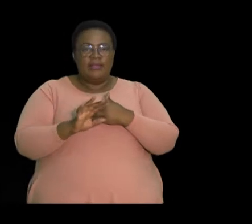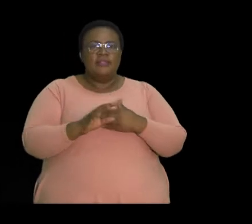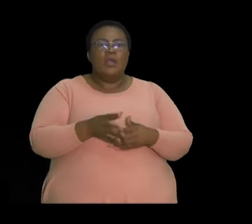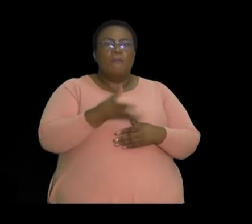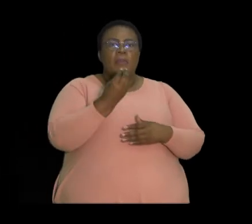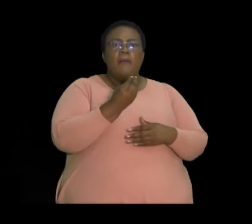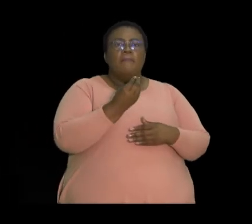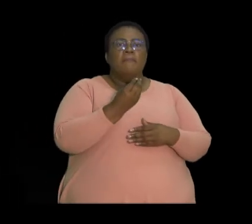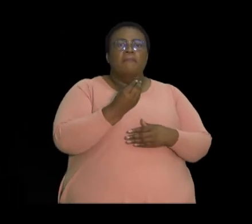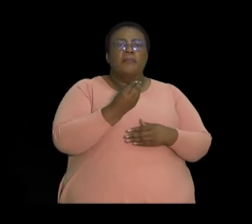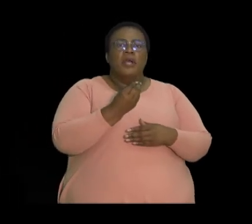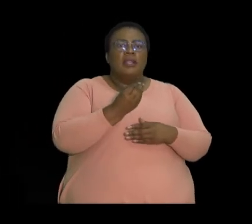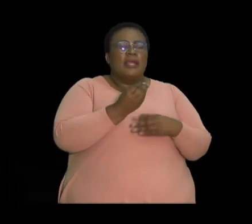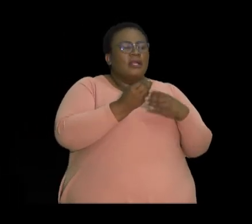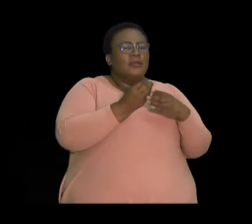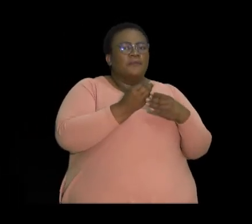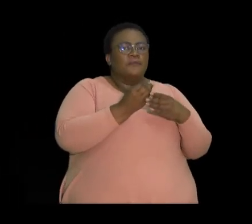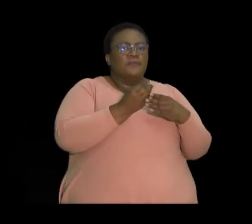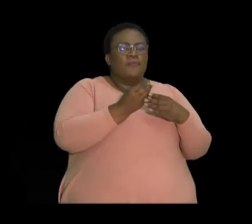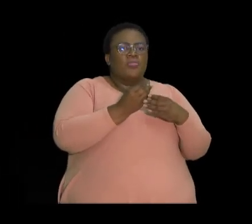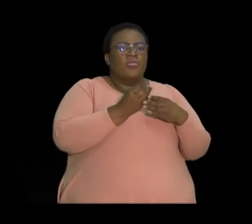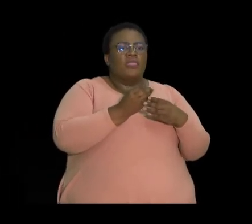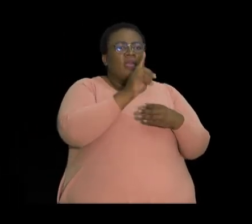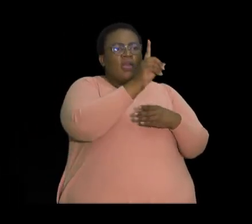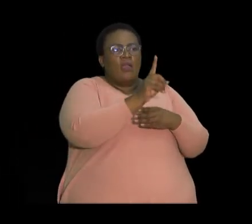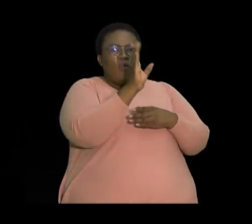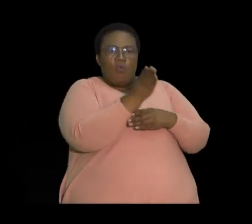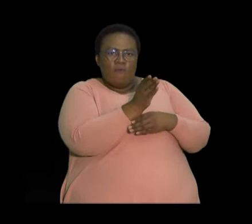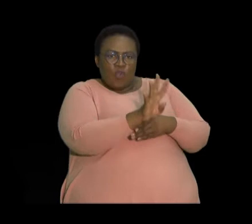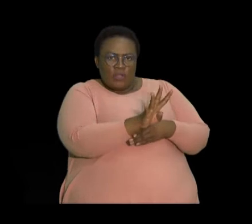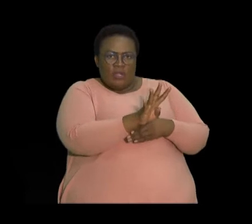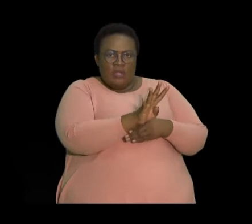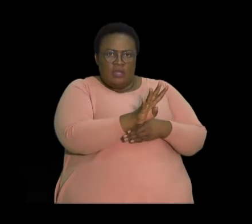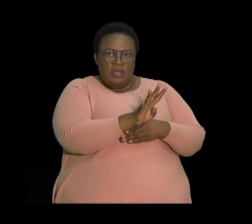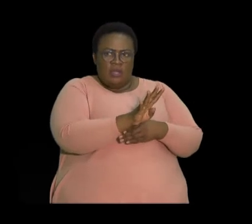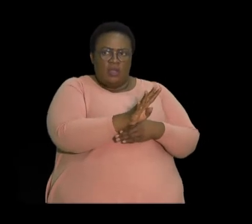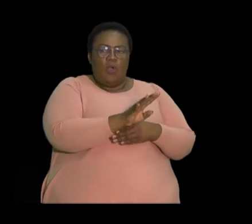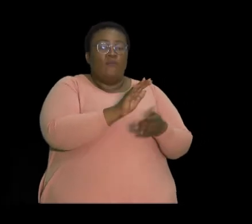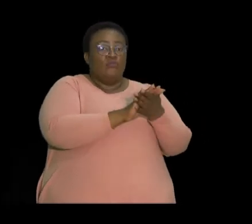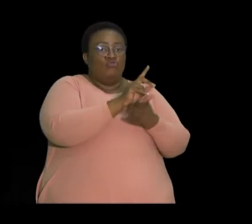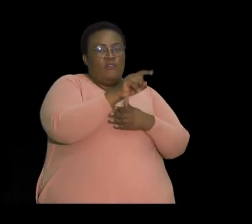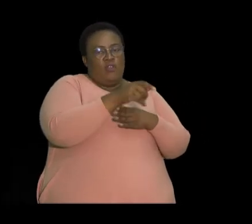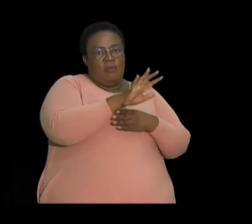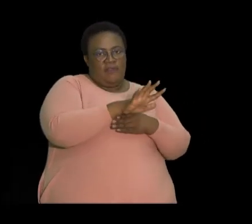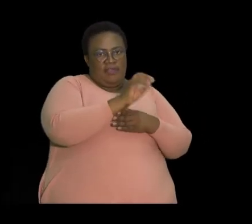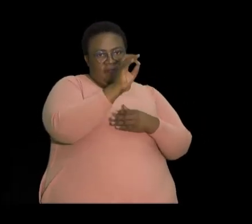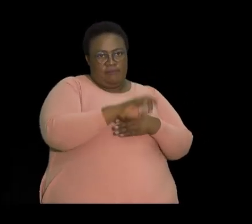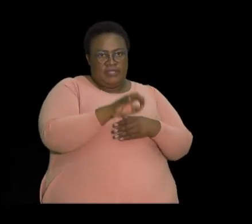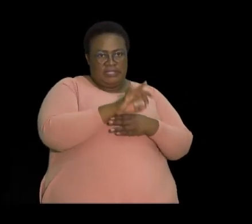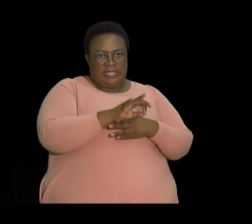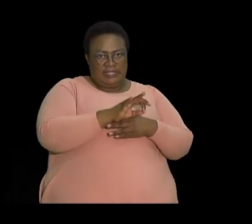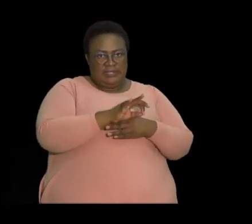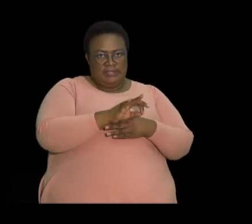fourth of that. So a quarter of 12.5% every quarter of the